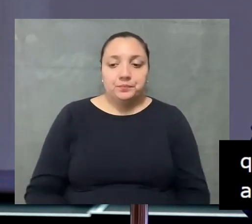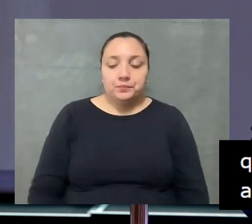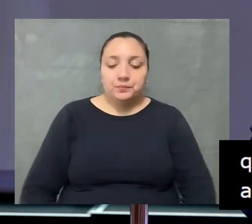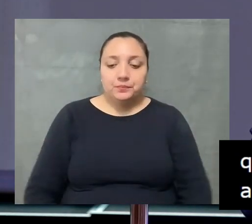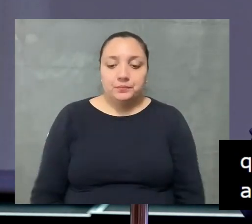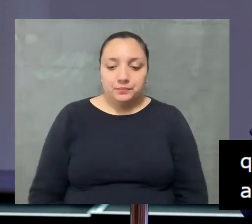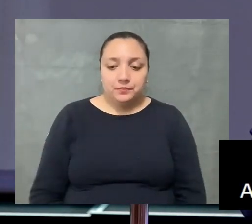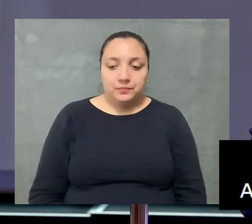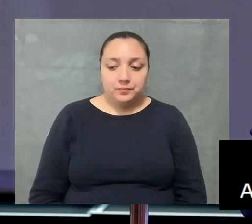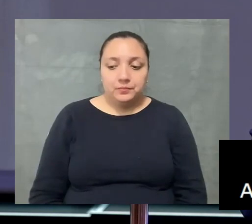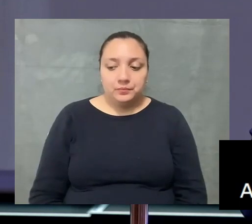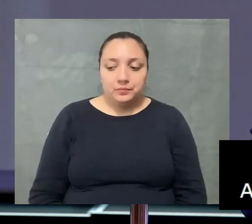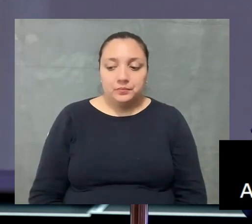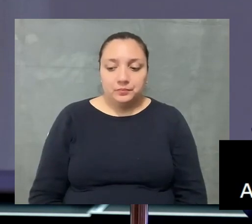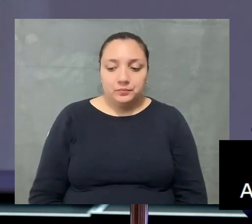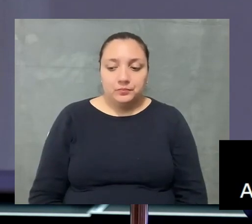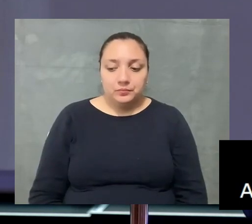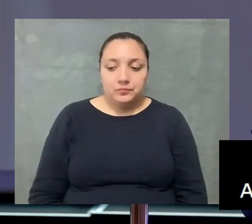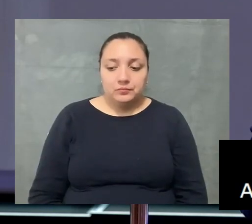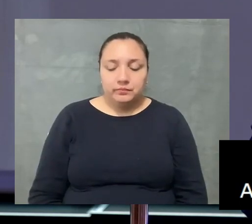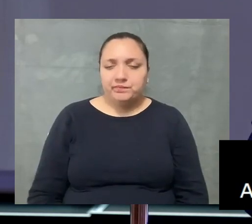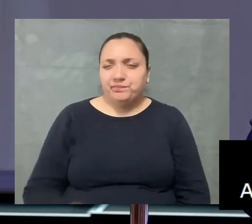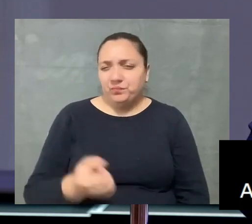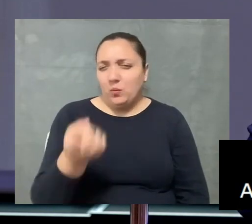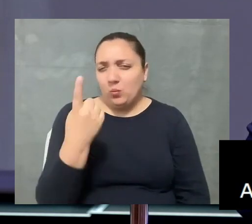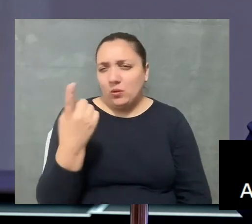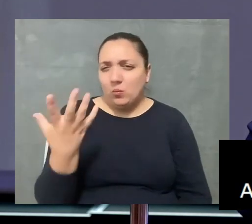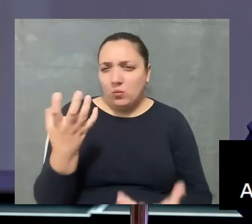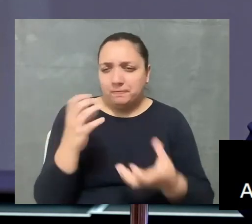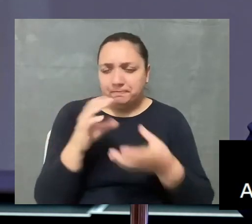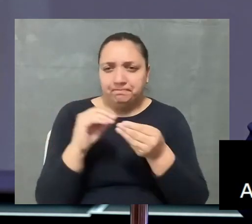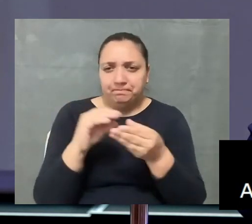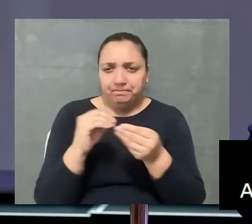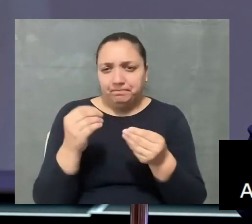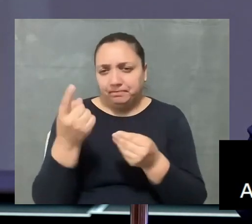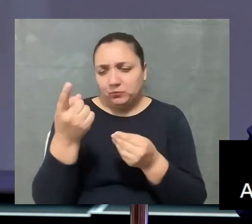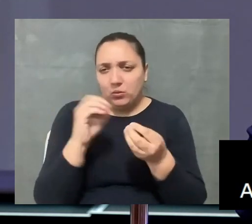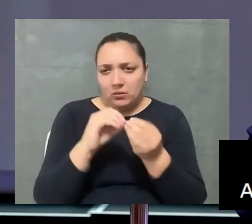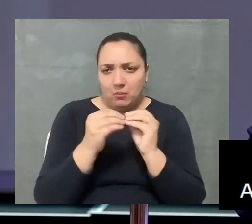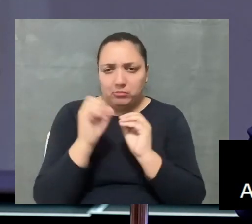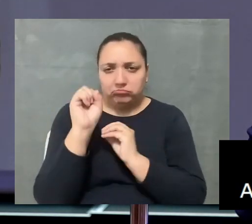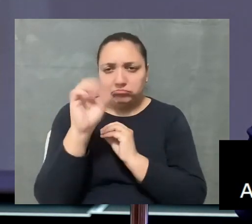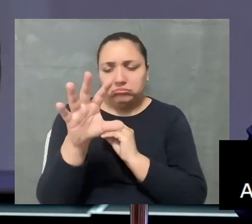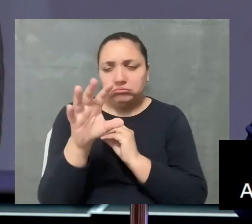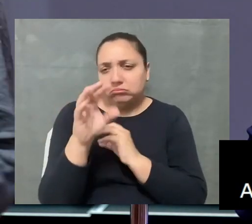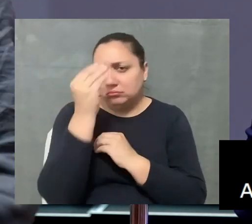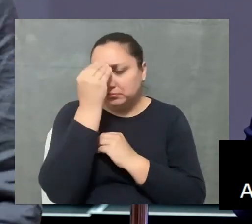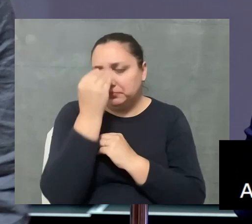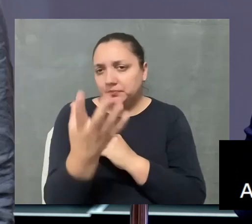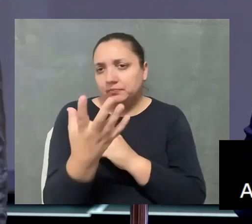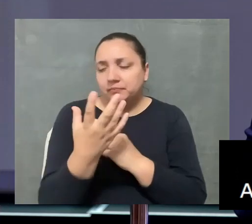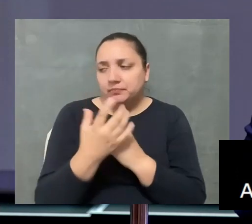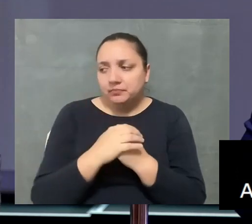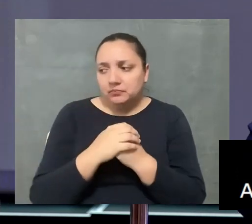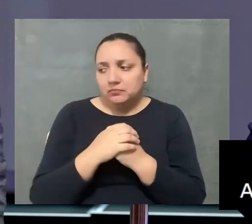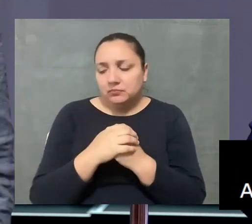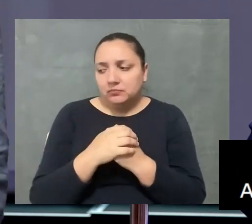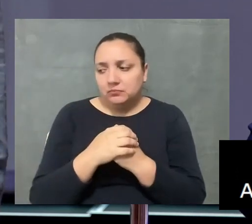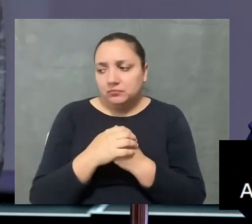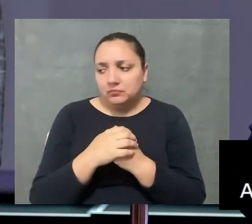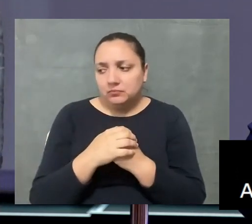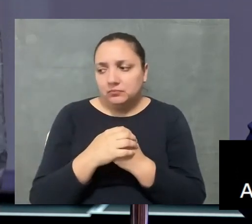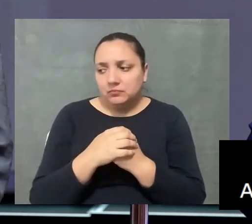One thing I'd like to say around that, just a number, hopefully that will give you a sense of what, how this is